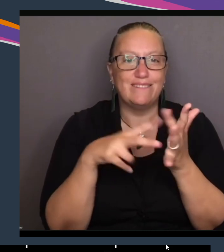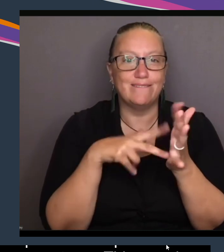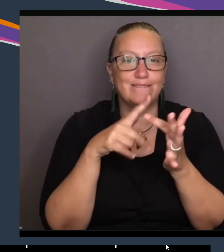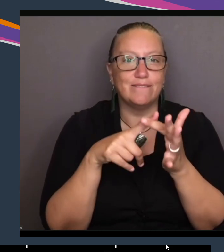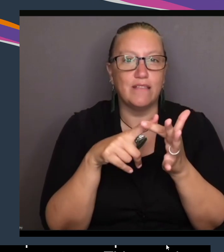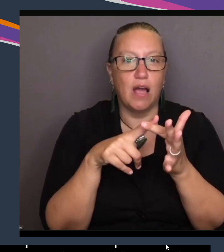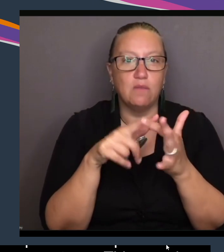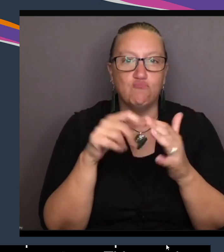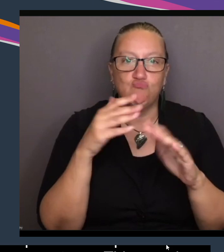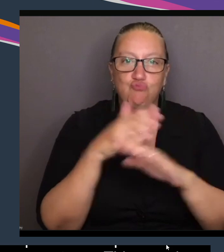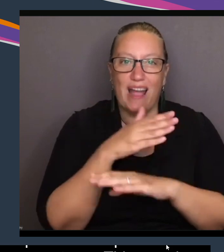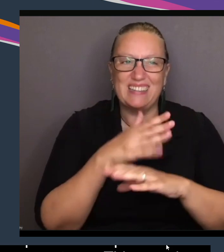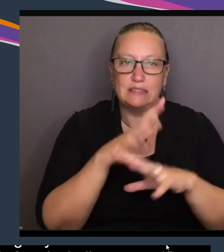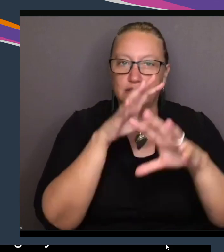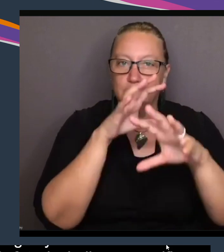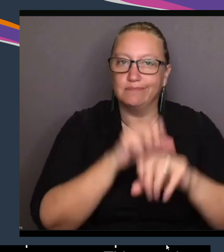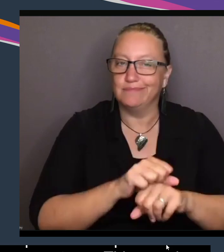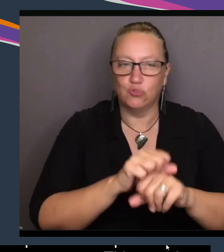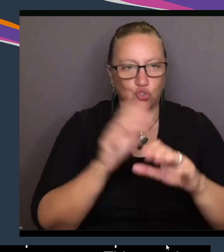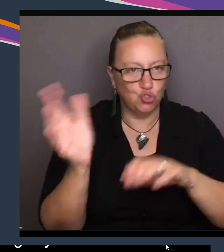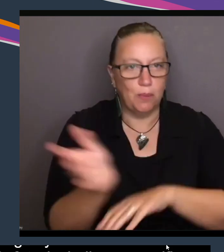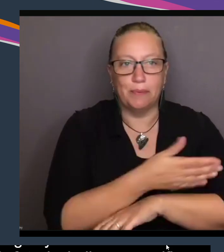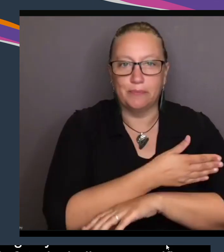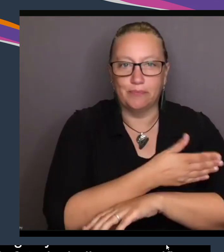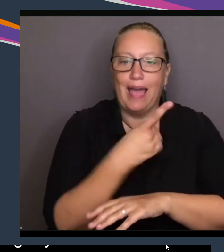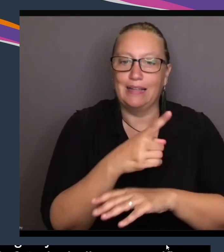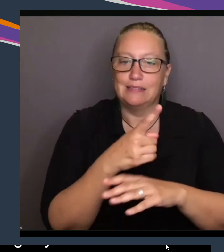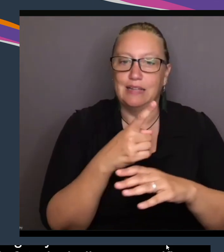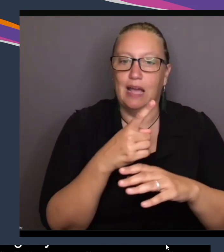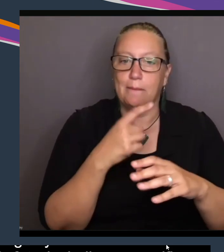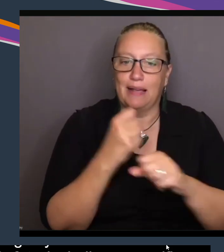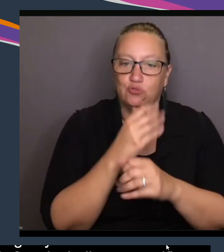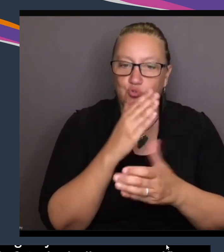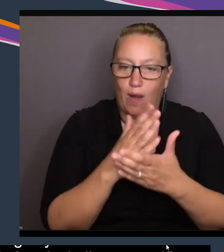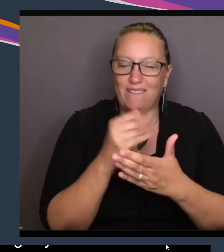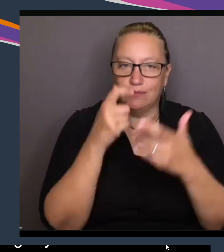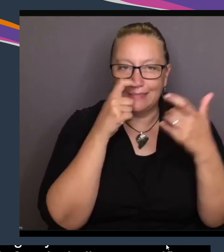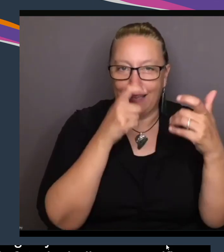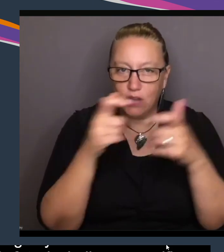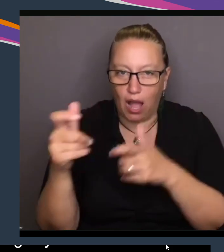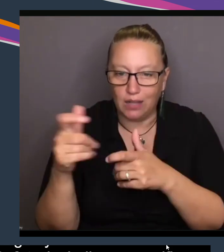inclusive communities, and the structural conditions that determine whether people with